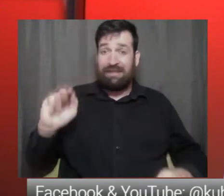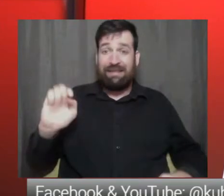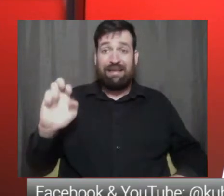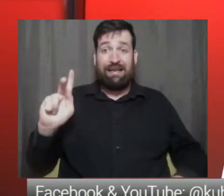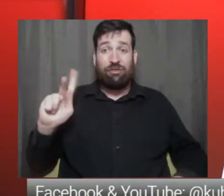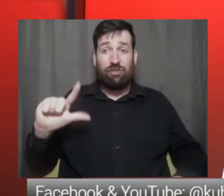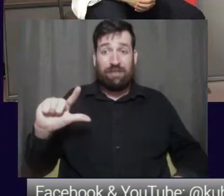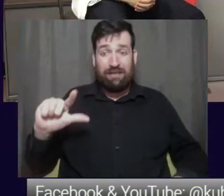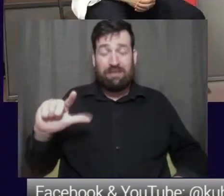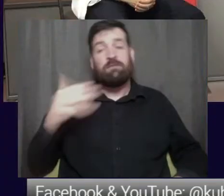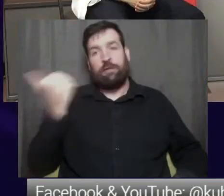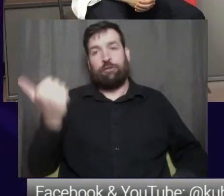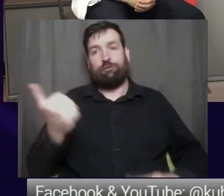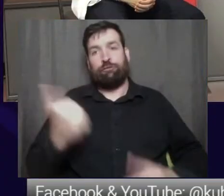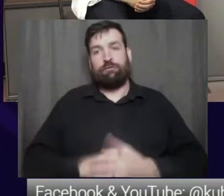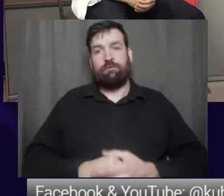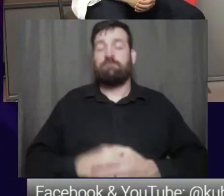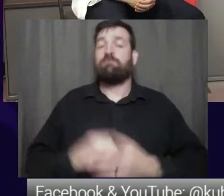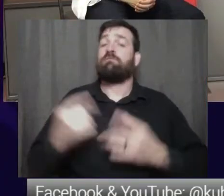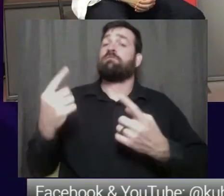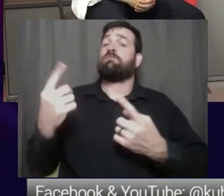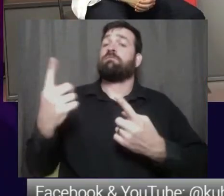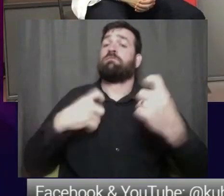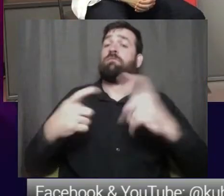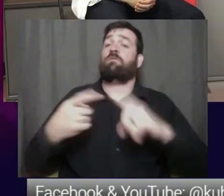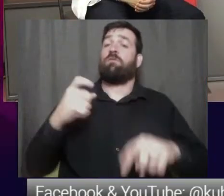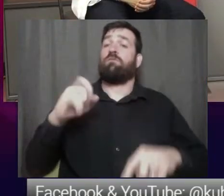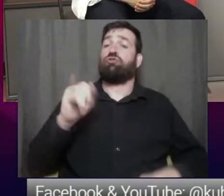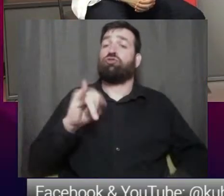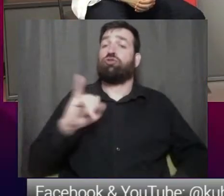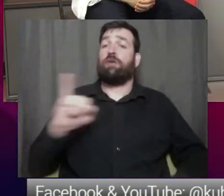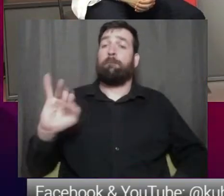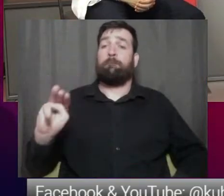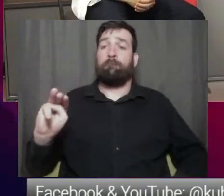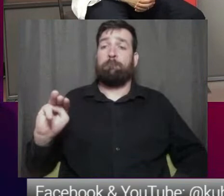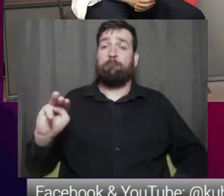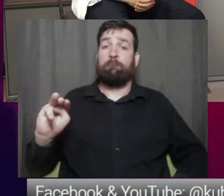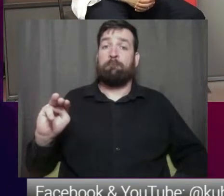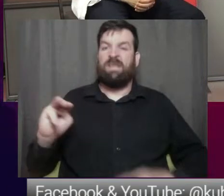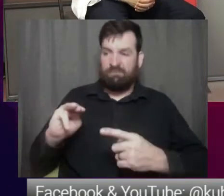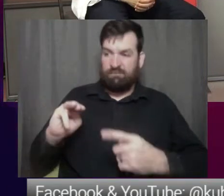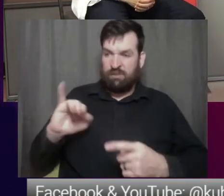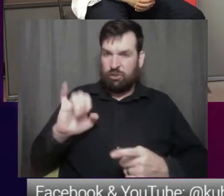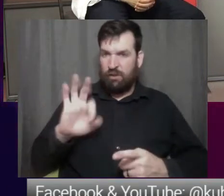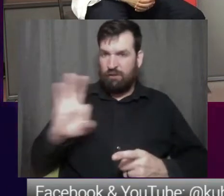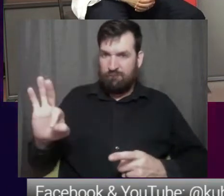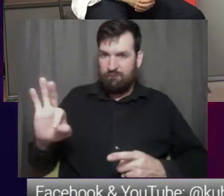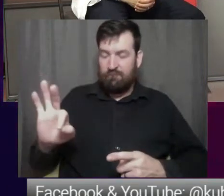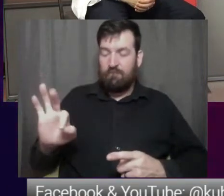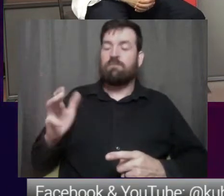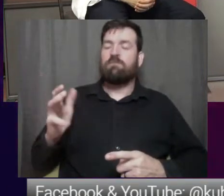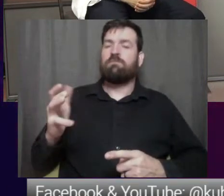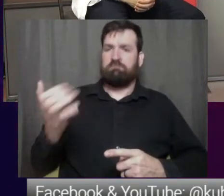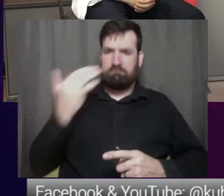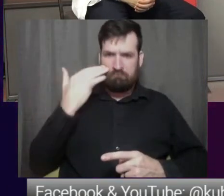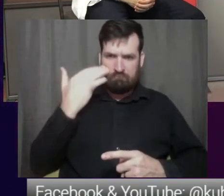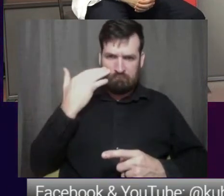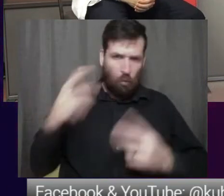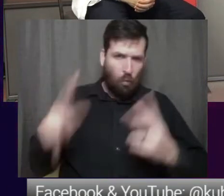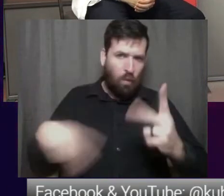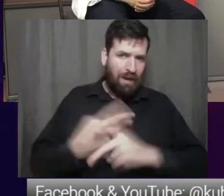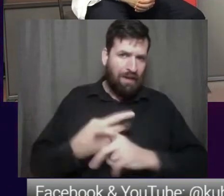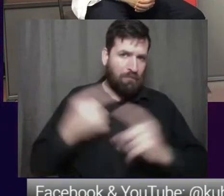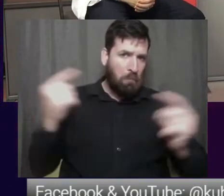that. Question from Jim, and this one is for Jeff. Jim wants to know, what kind of pain, if any, were you